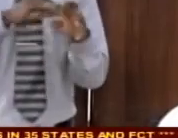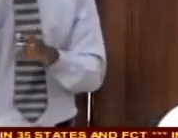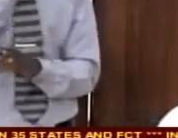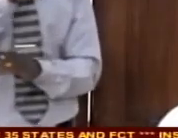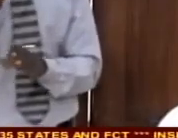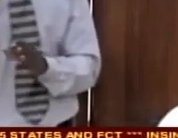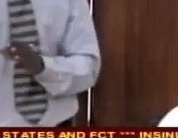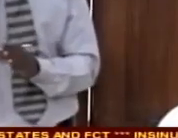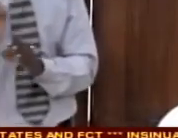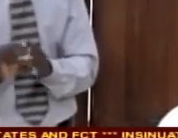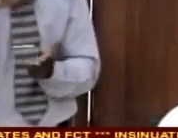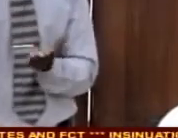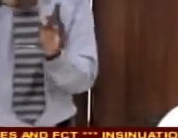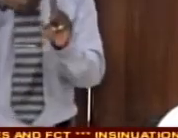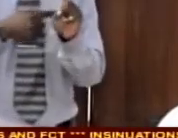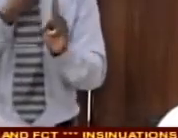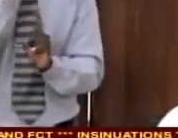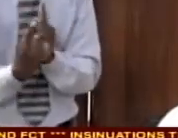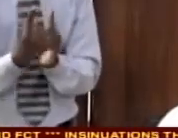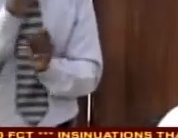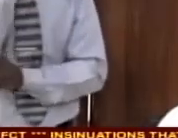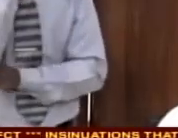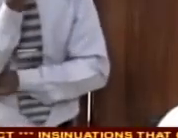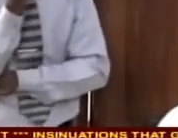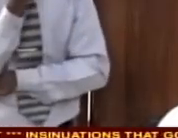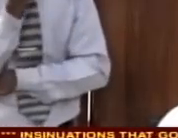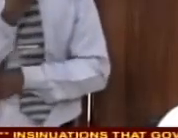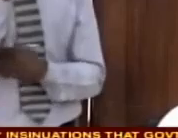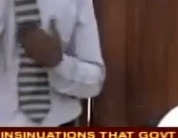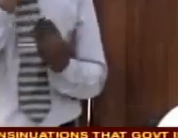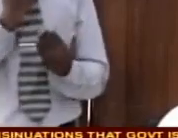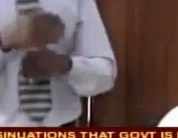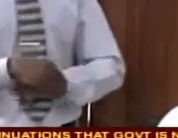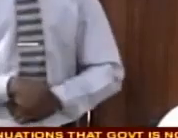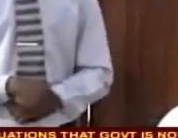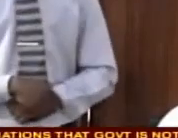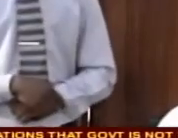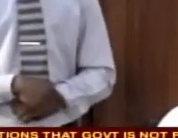this month alone. What is actually responsible for that? Thank you.